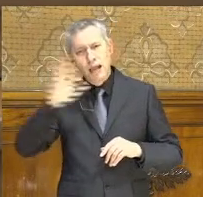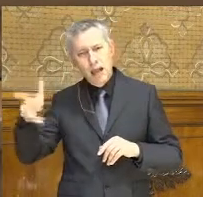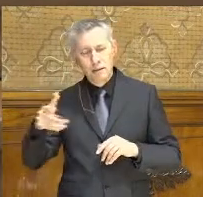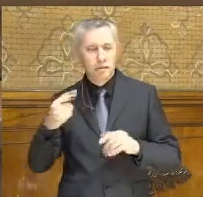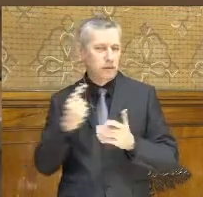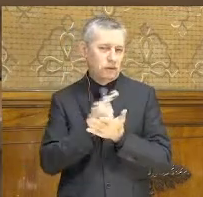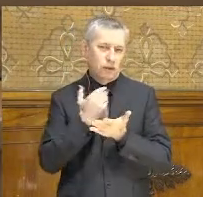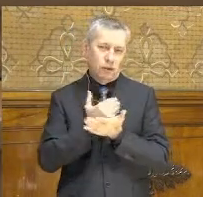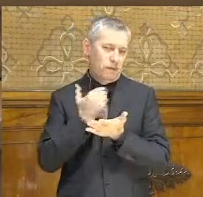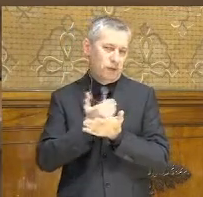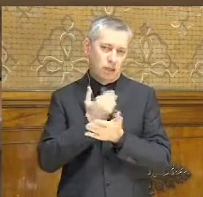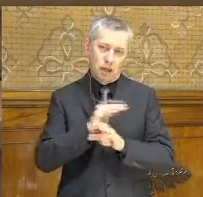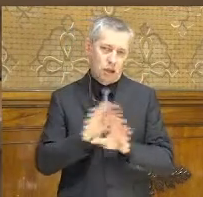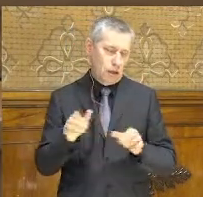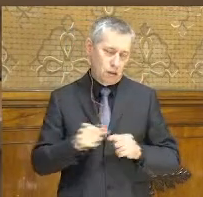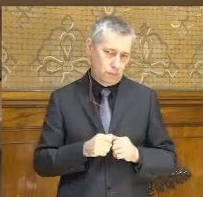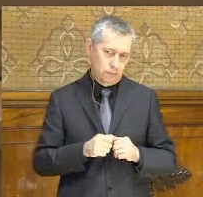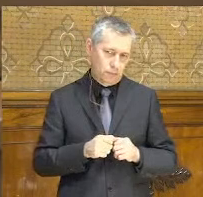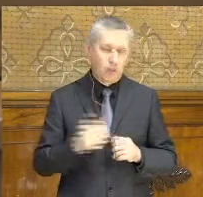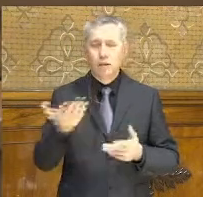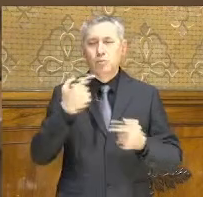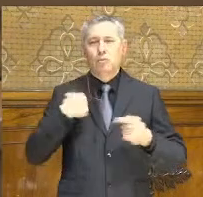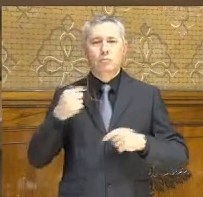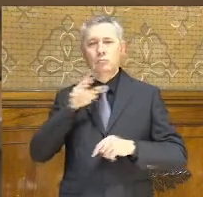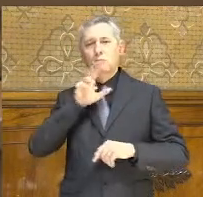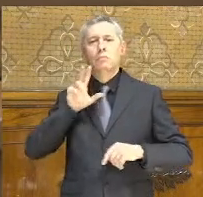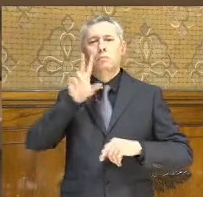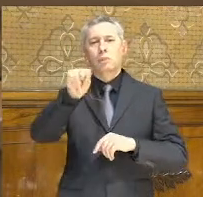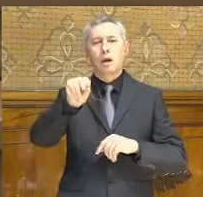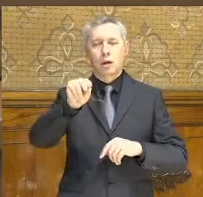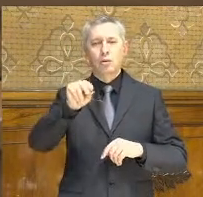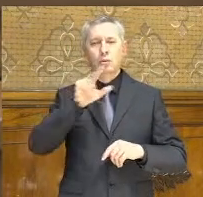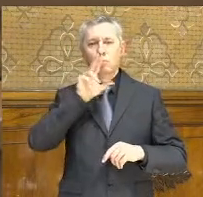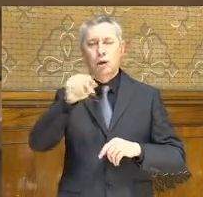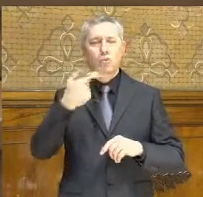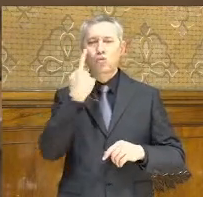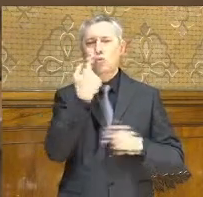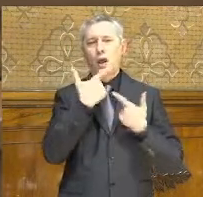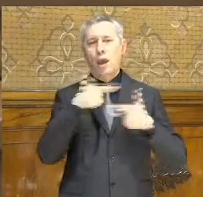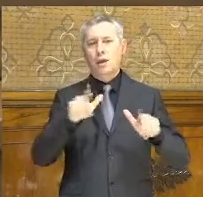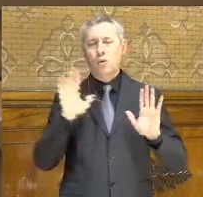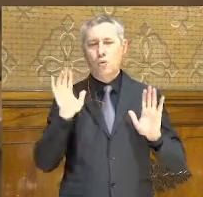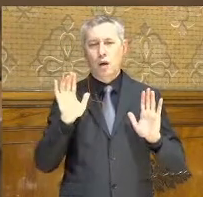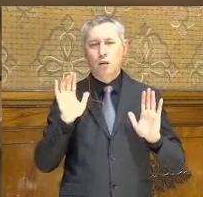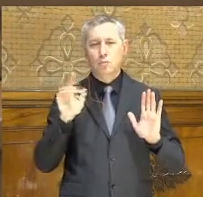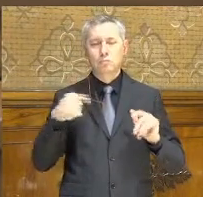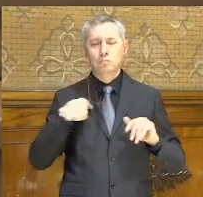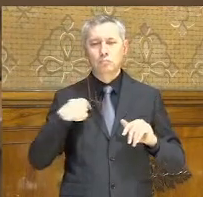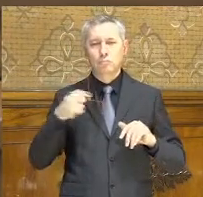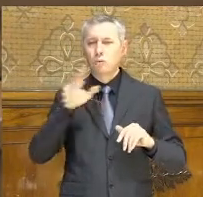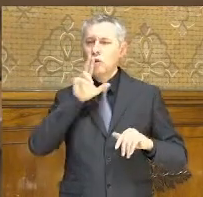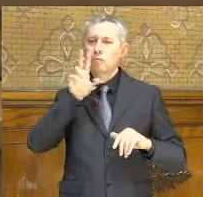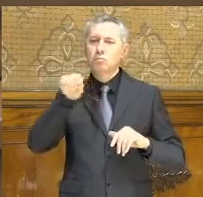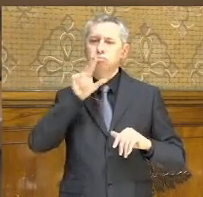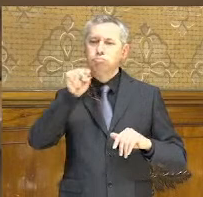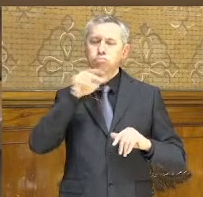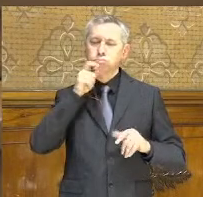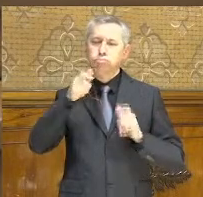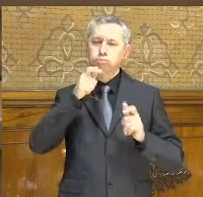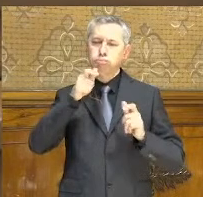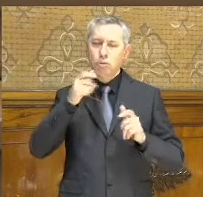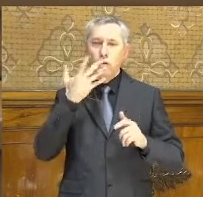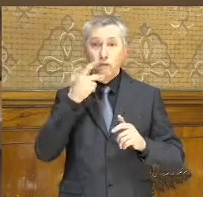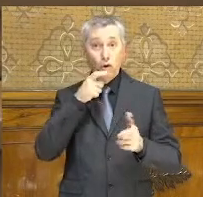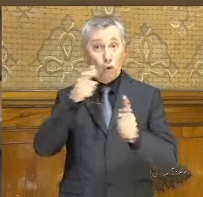If I speak only one language, we are trying to communicate with each other. We